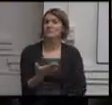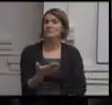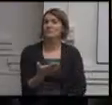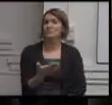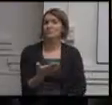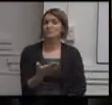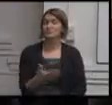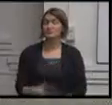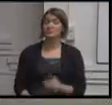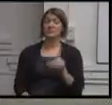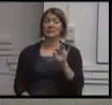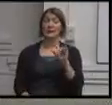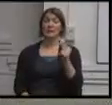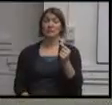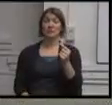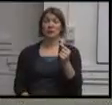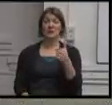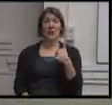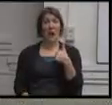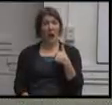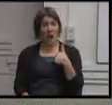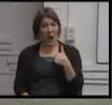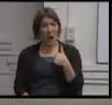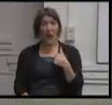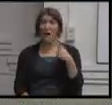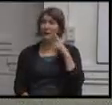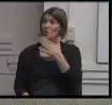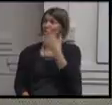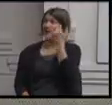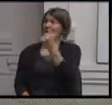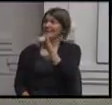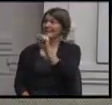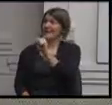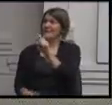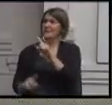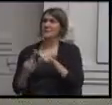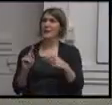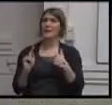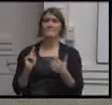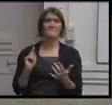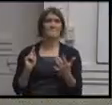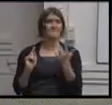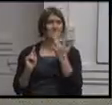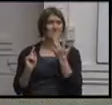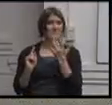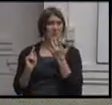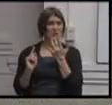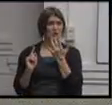Yeah. I would say that while it sounds like a very good idea, my preference would be to